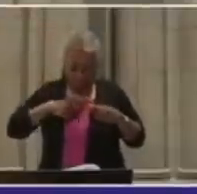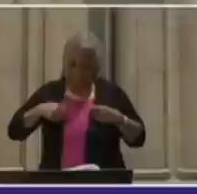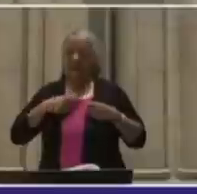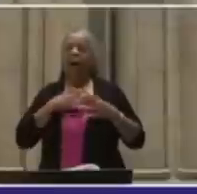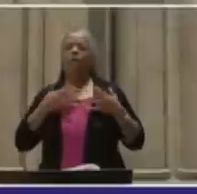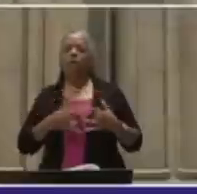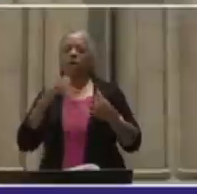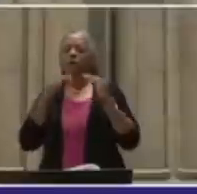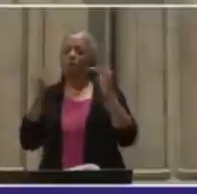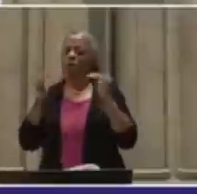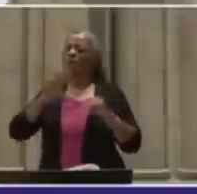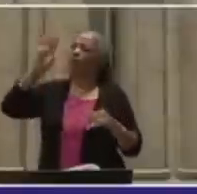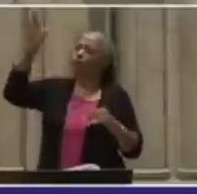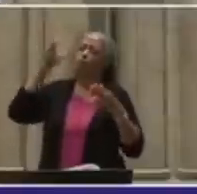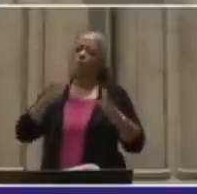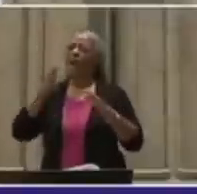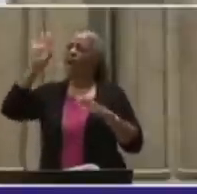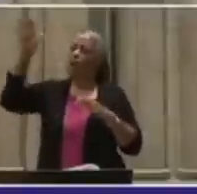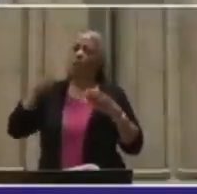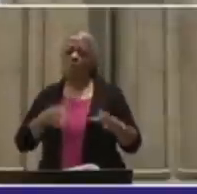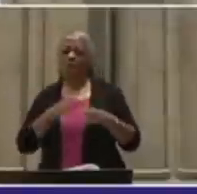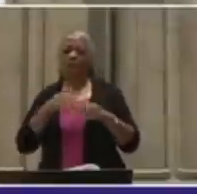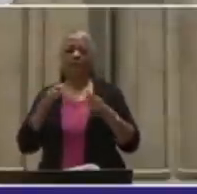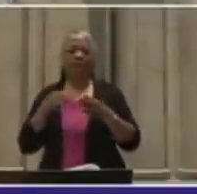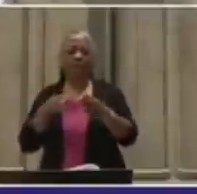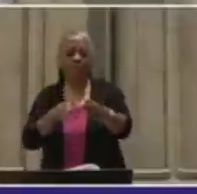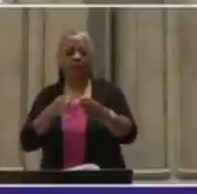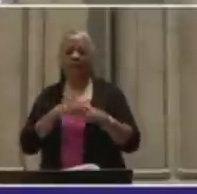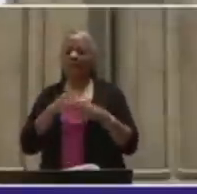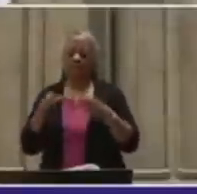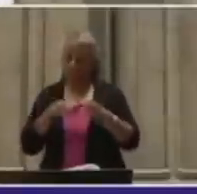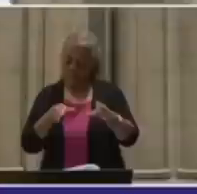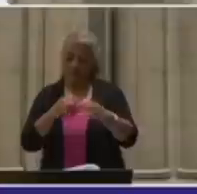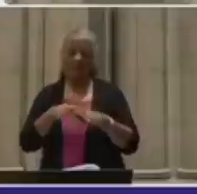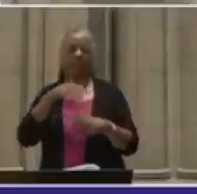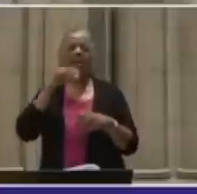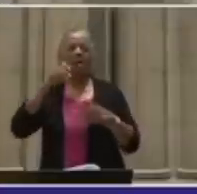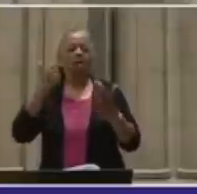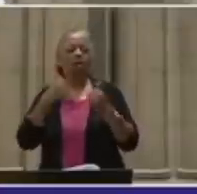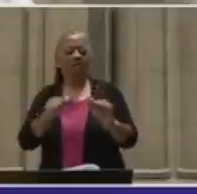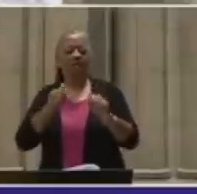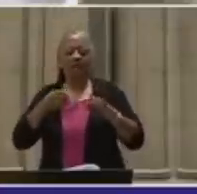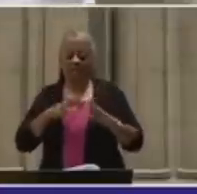with justice, your way, your way. The path untried.